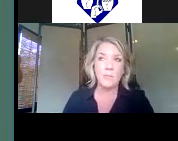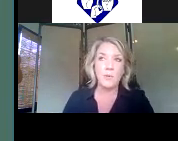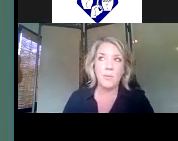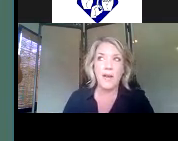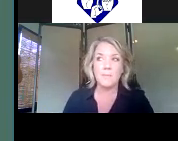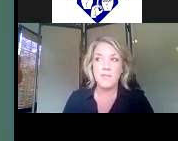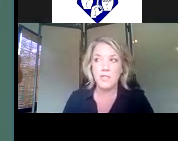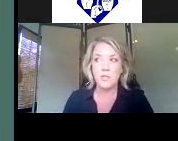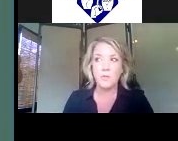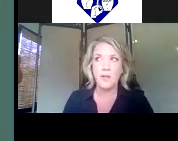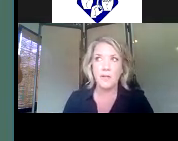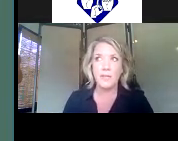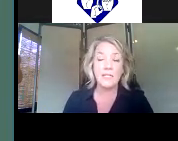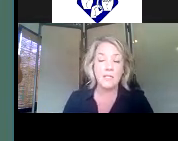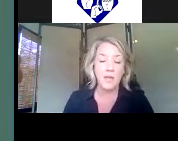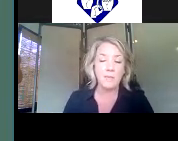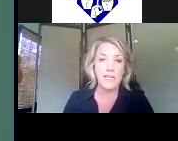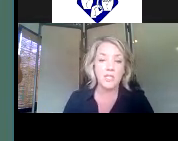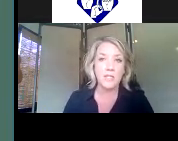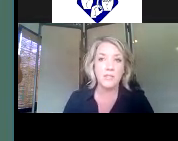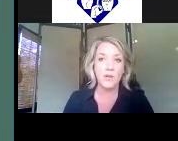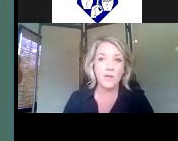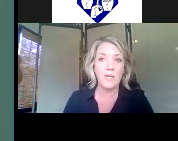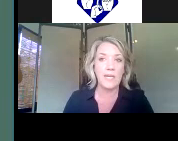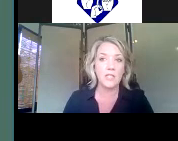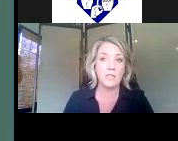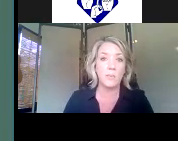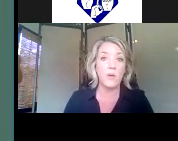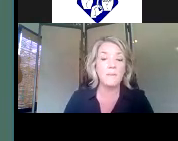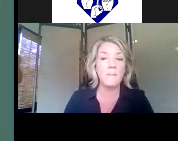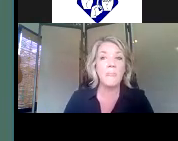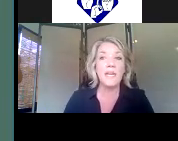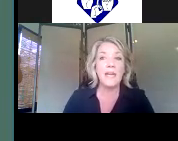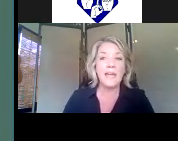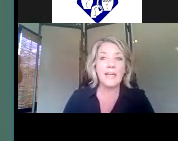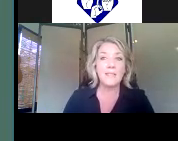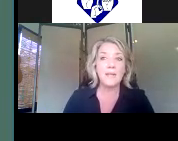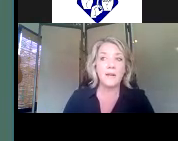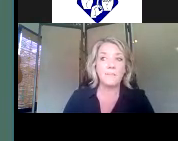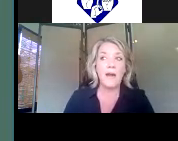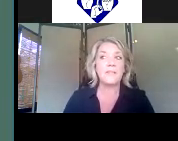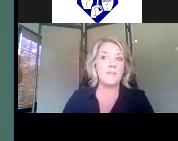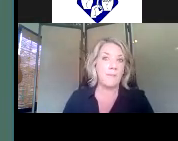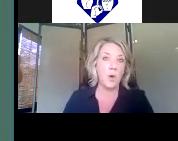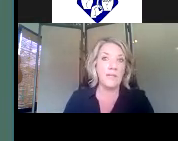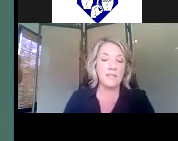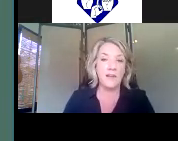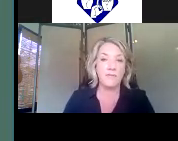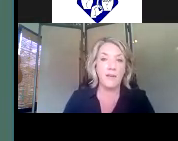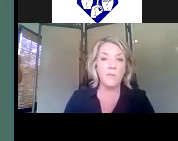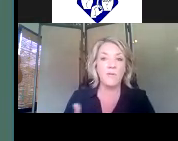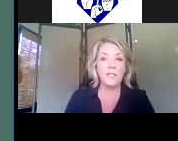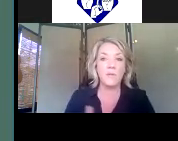for example, perhaps they do need some accommodations or communication support. And perhaps at that moment it